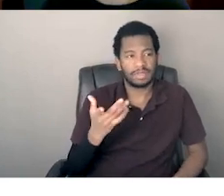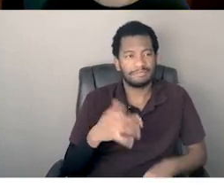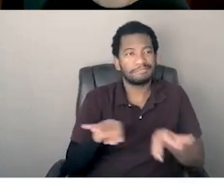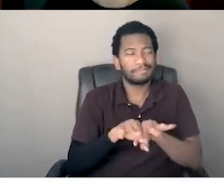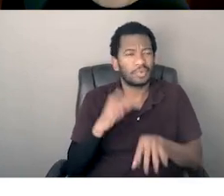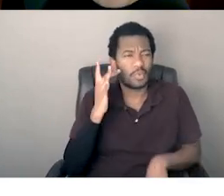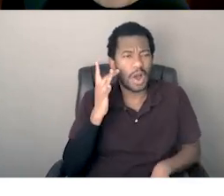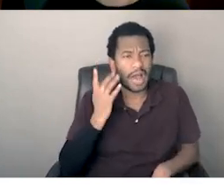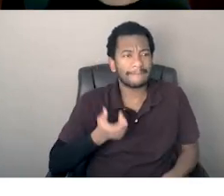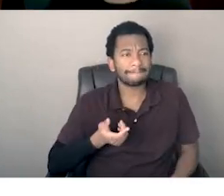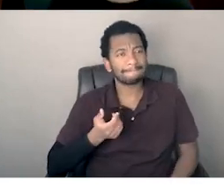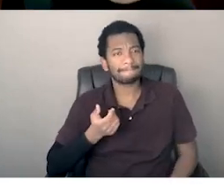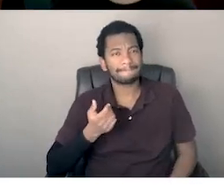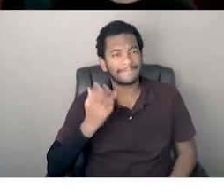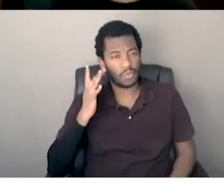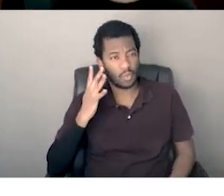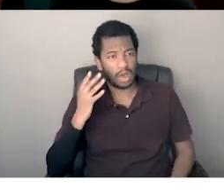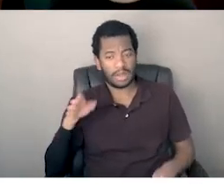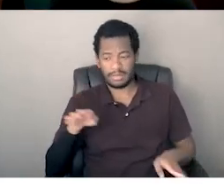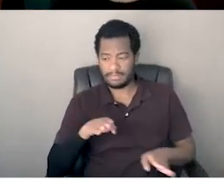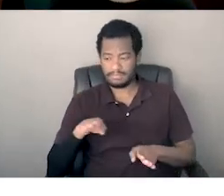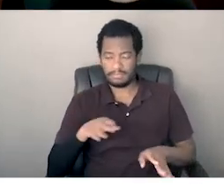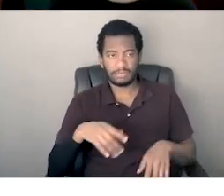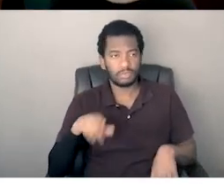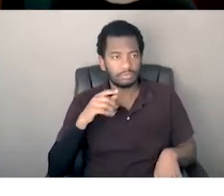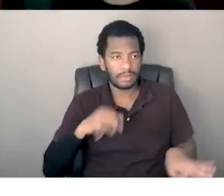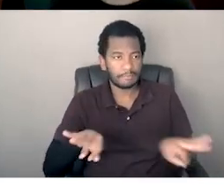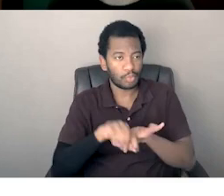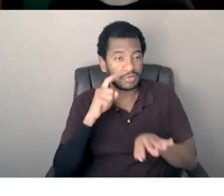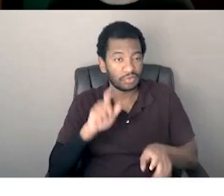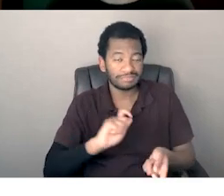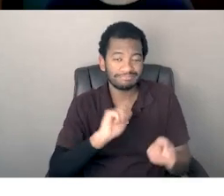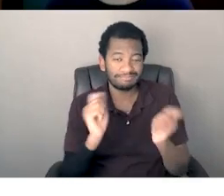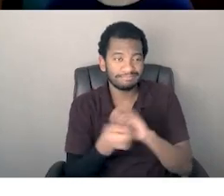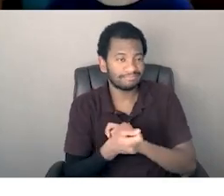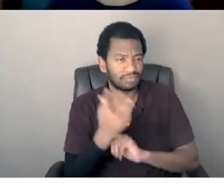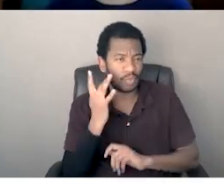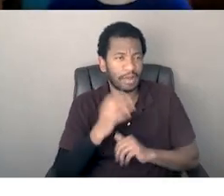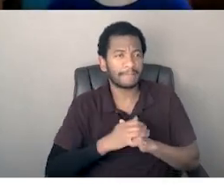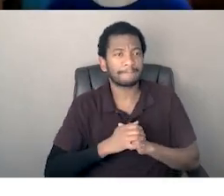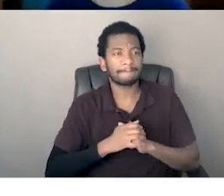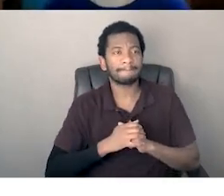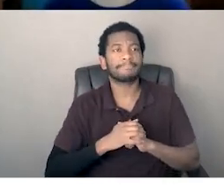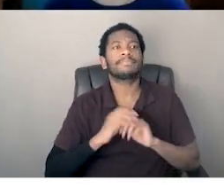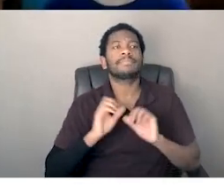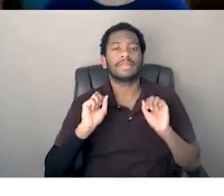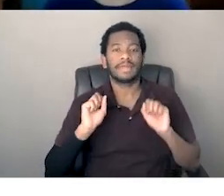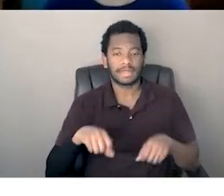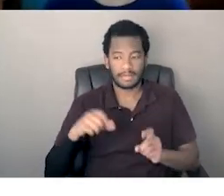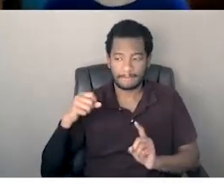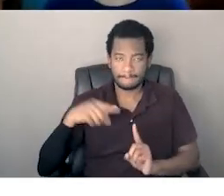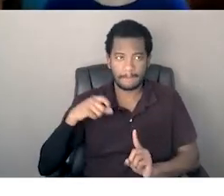Why is procurement an important lever for change? One of those reasons is because procurement can drive practices and